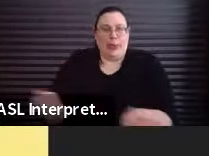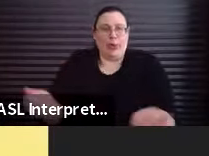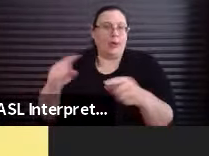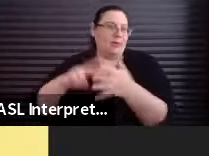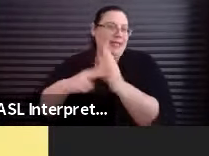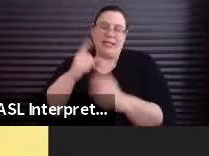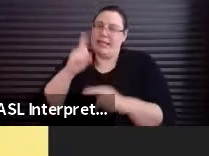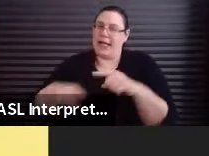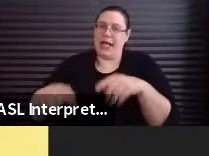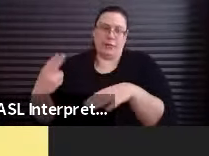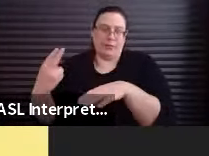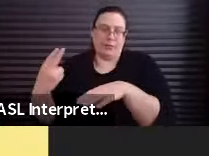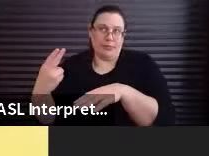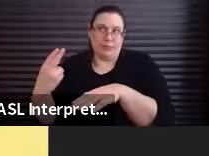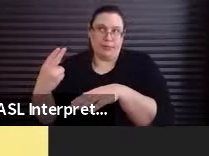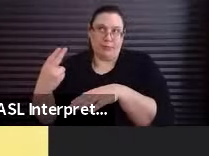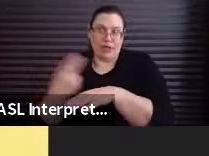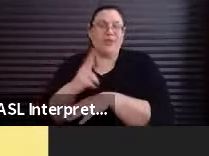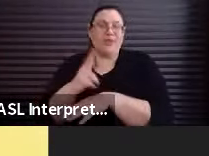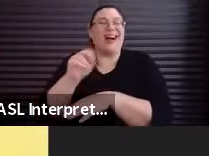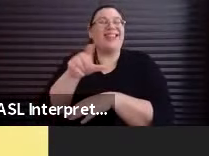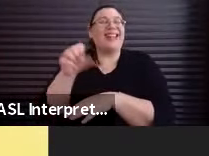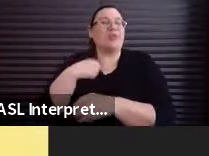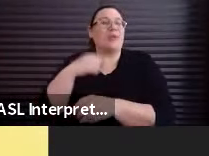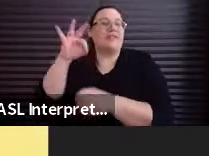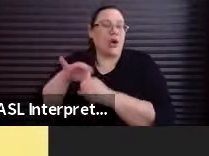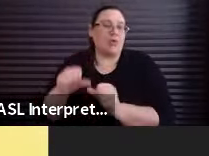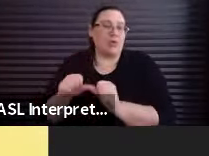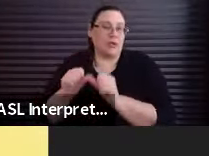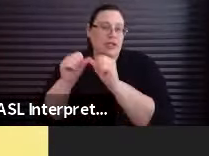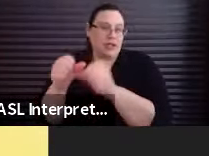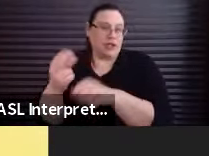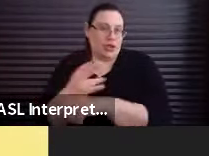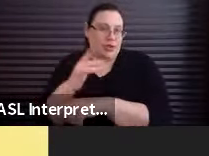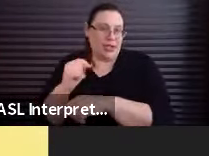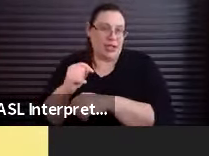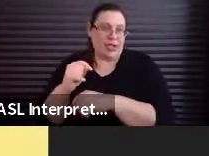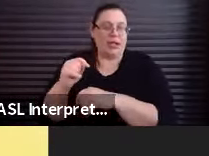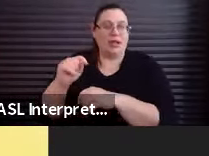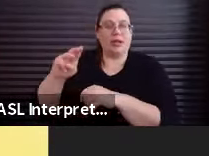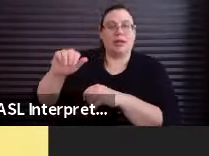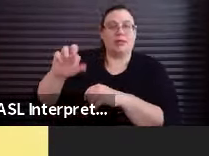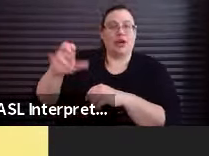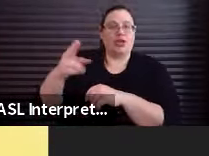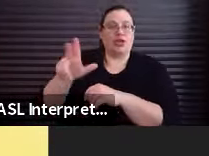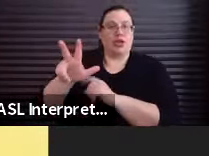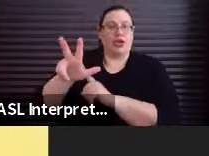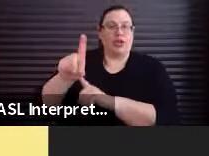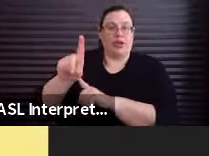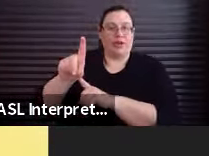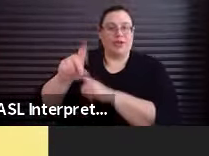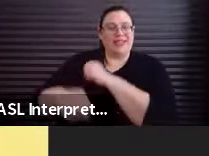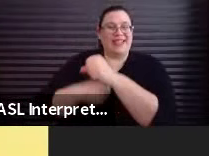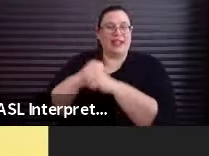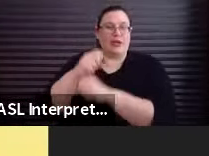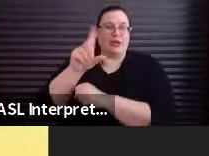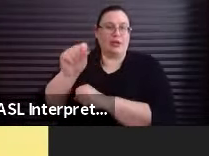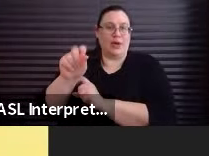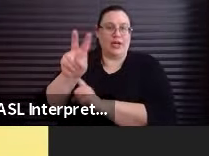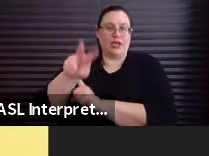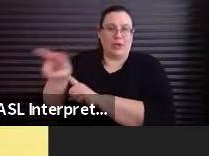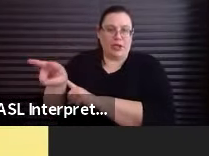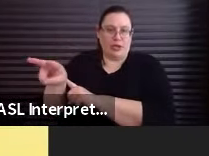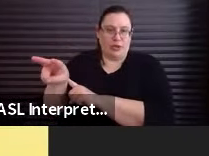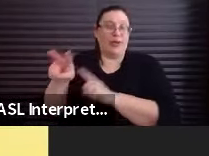unless voted to continue March 31st of 2022, which is when this contract